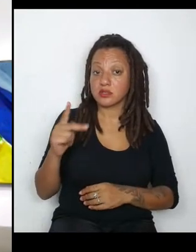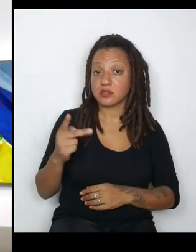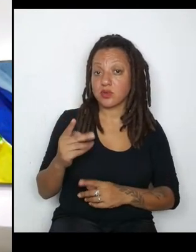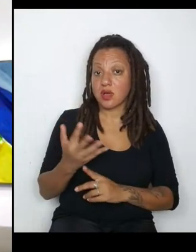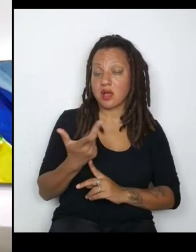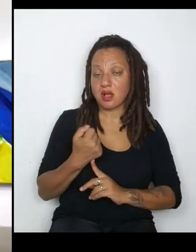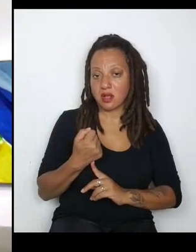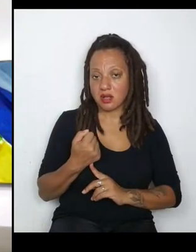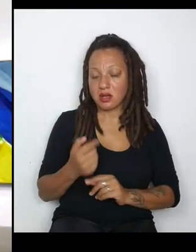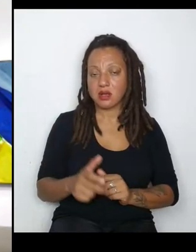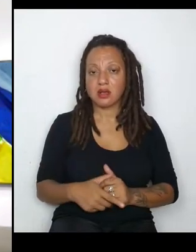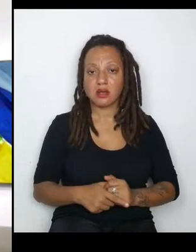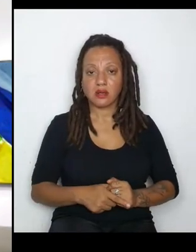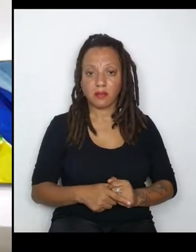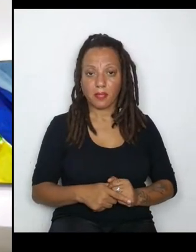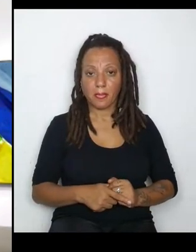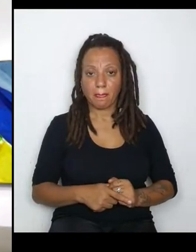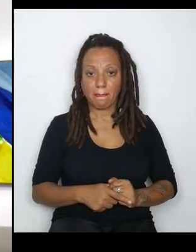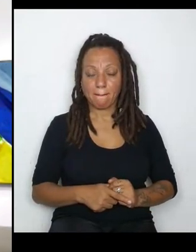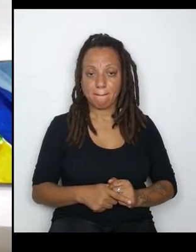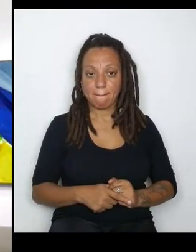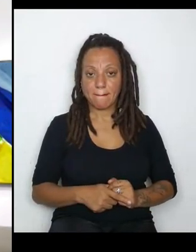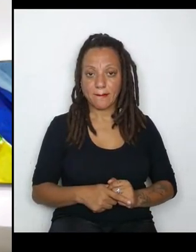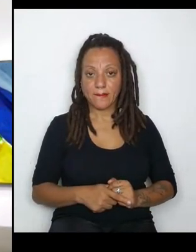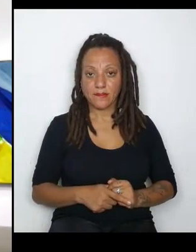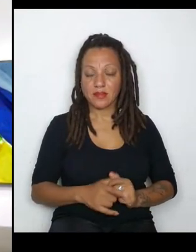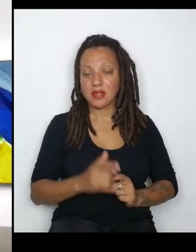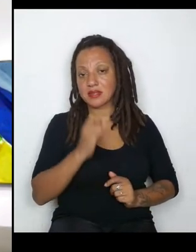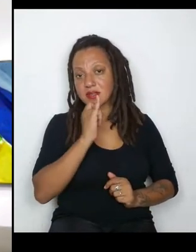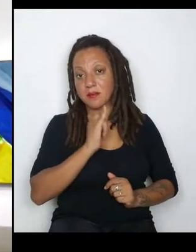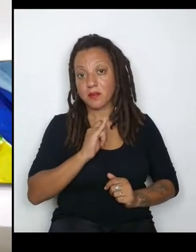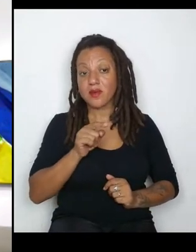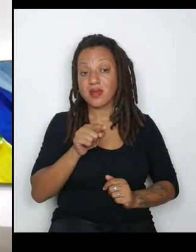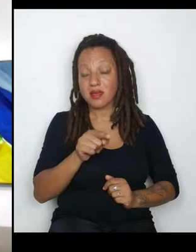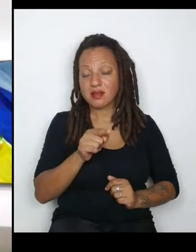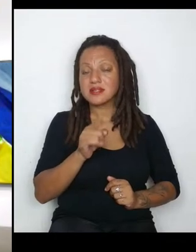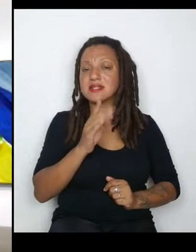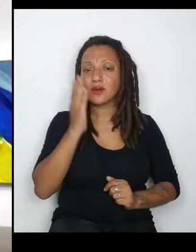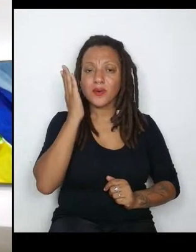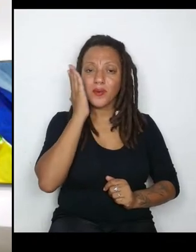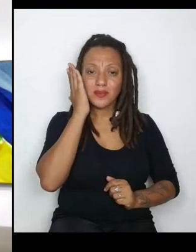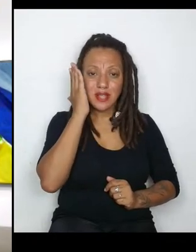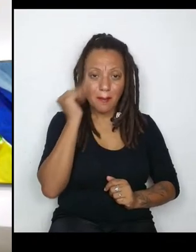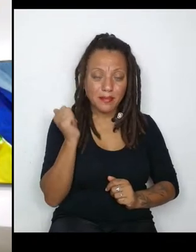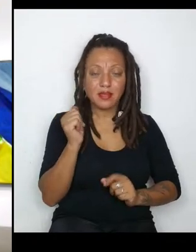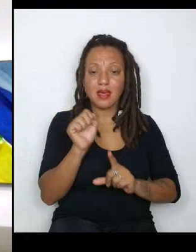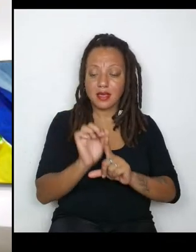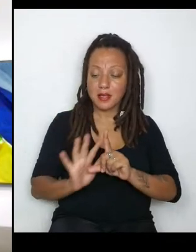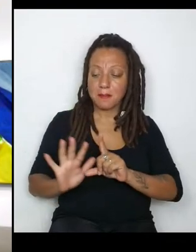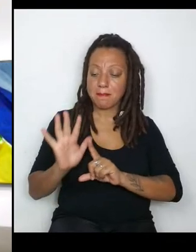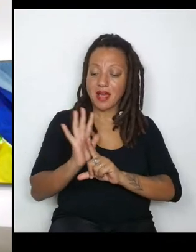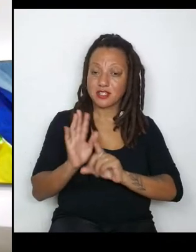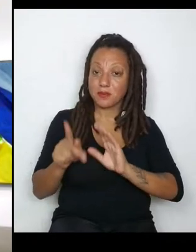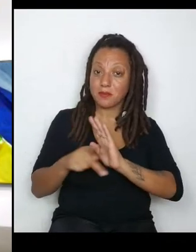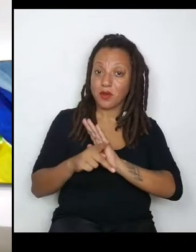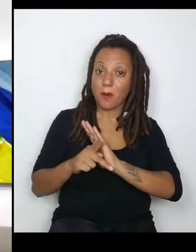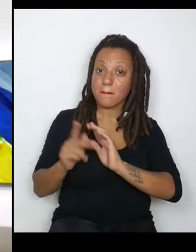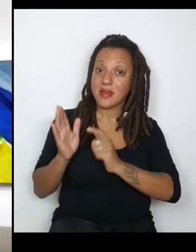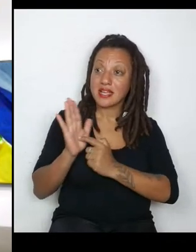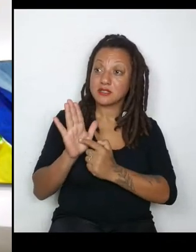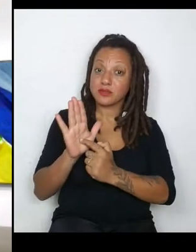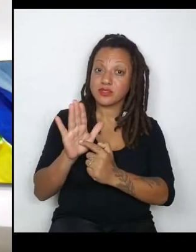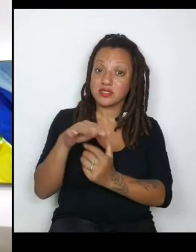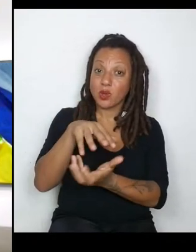aware of the images that came out of the universal exposition but those were not the uh the images that went with